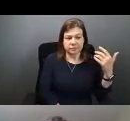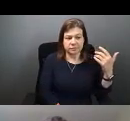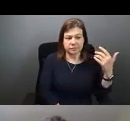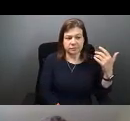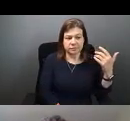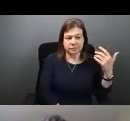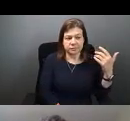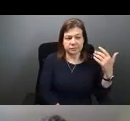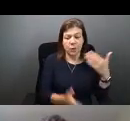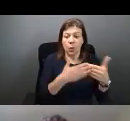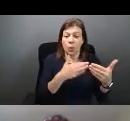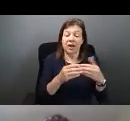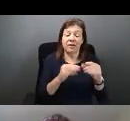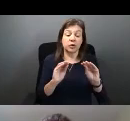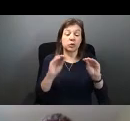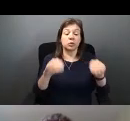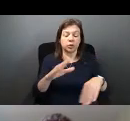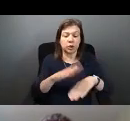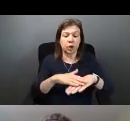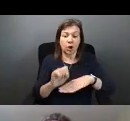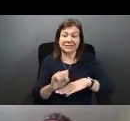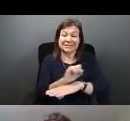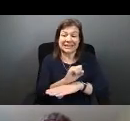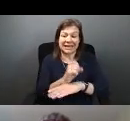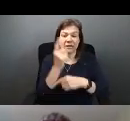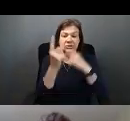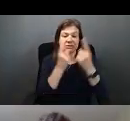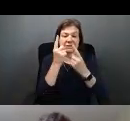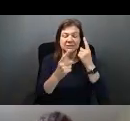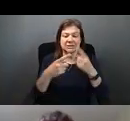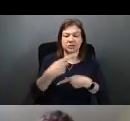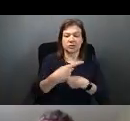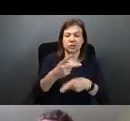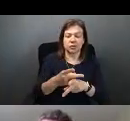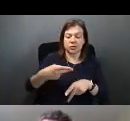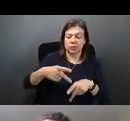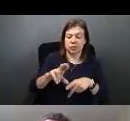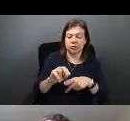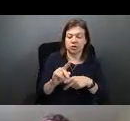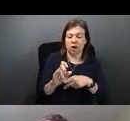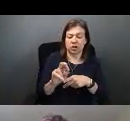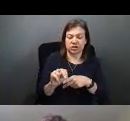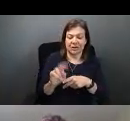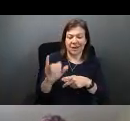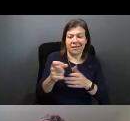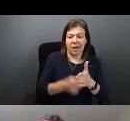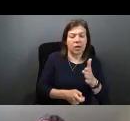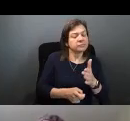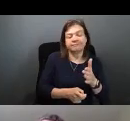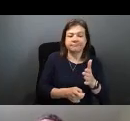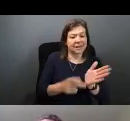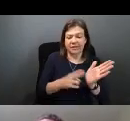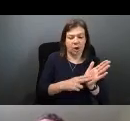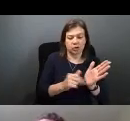putting up on stage is considered the production and the production cost, and the contract